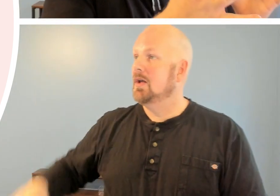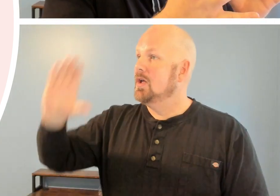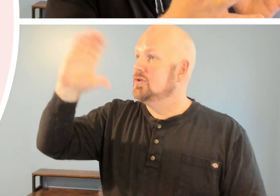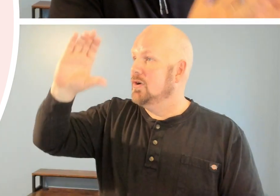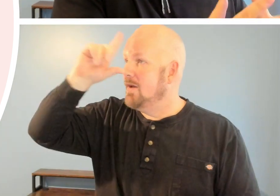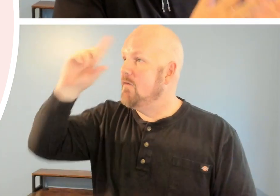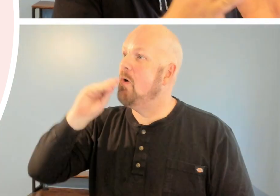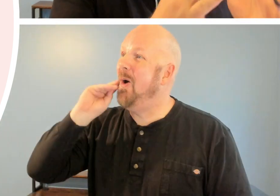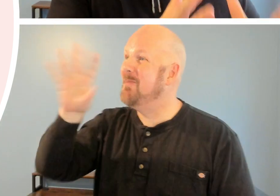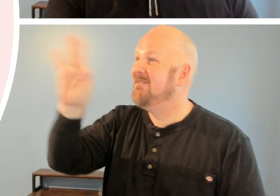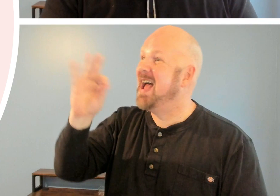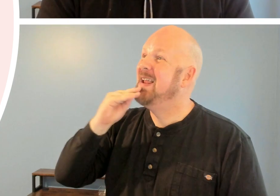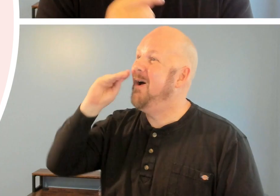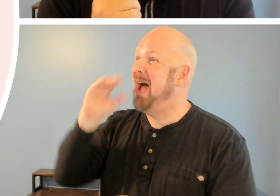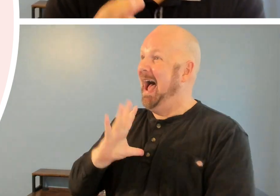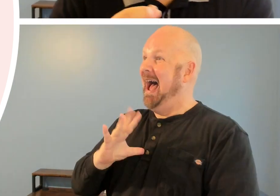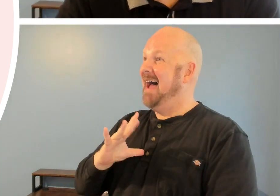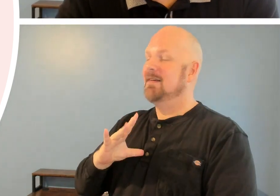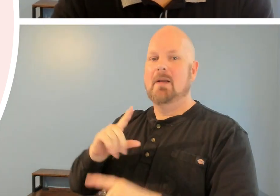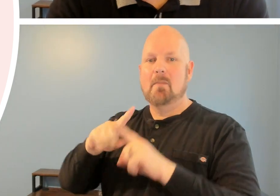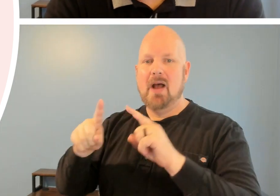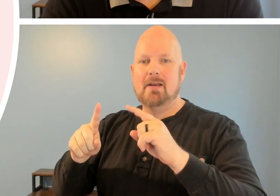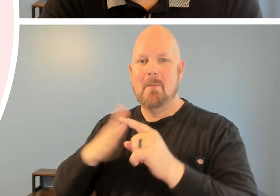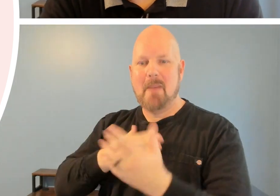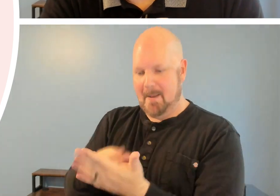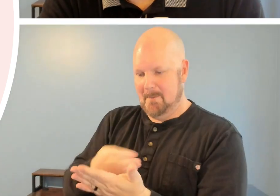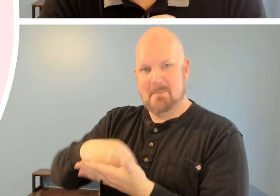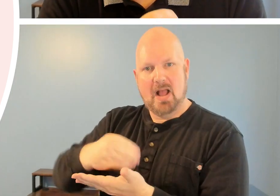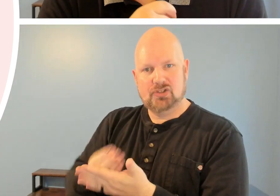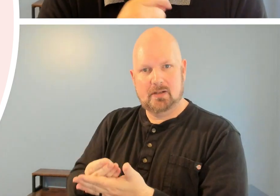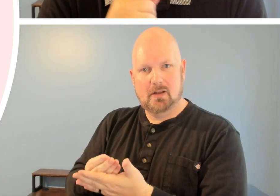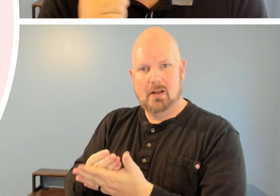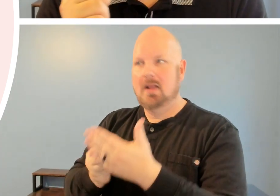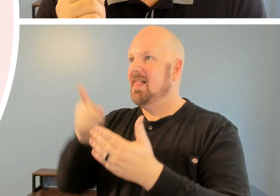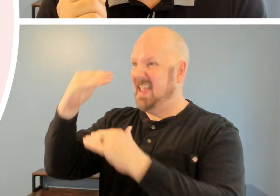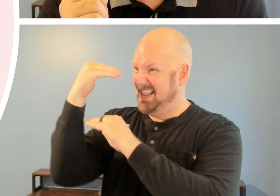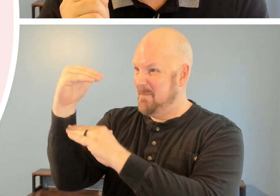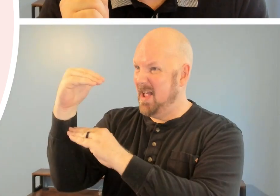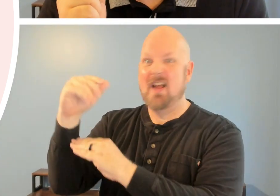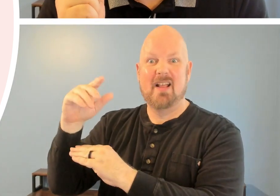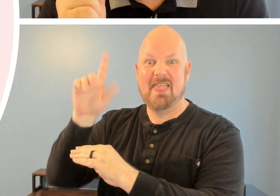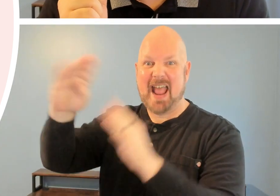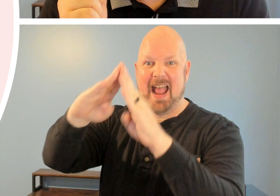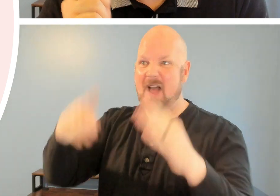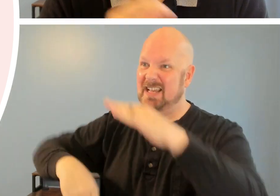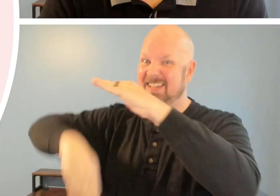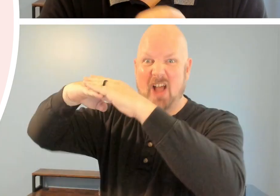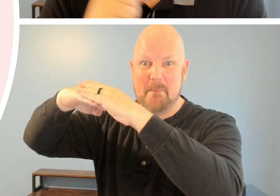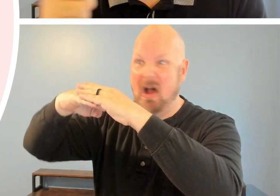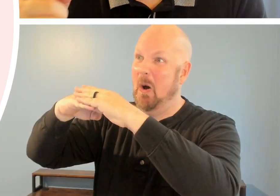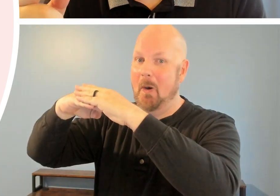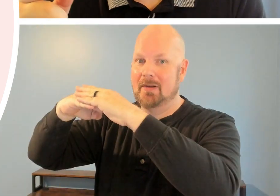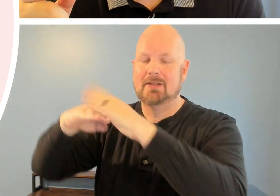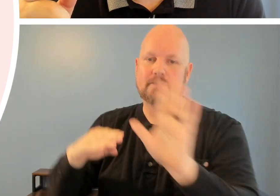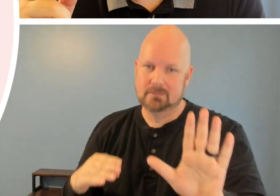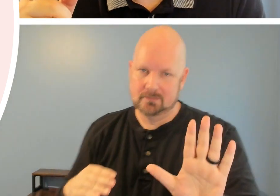about creating that budget and that plan, but here's the other part of that, my friends. There is no such thing as a perfect house. You're going to make